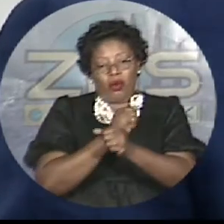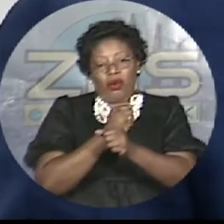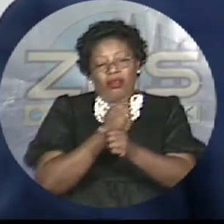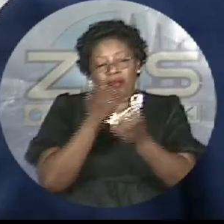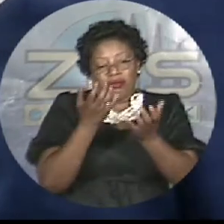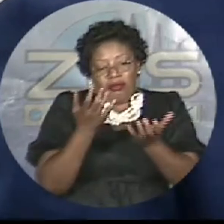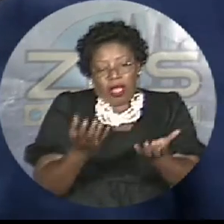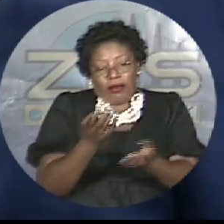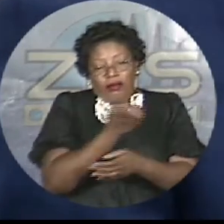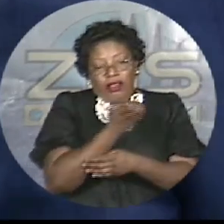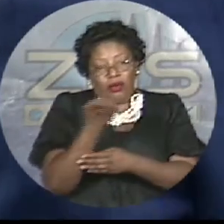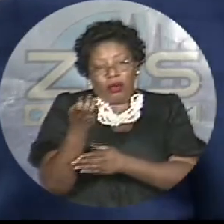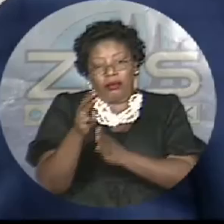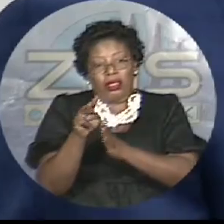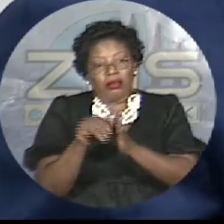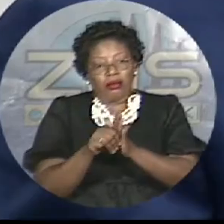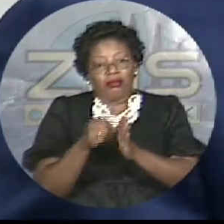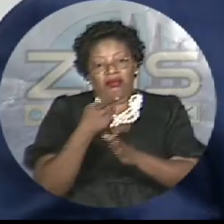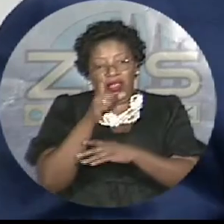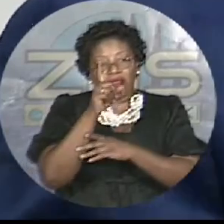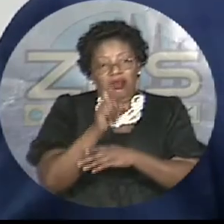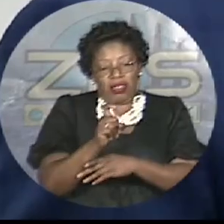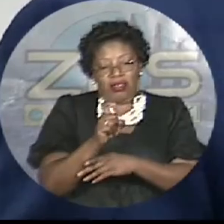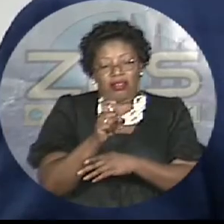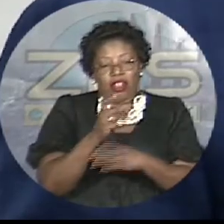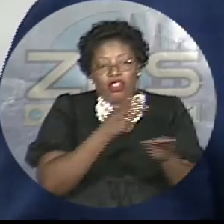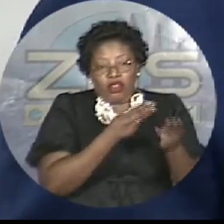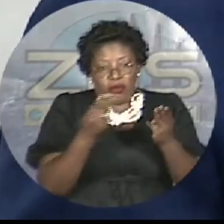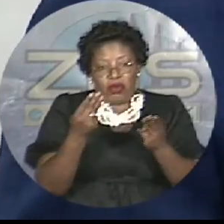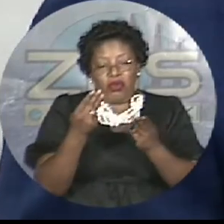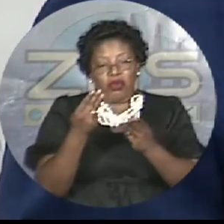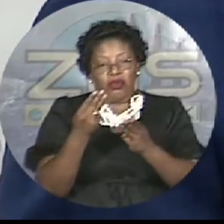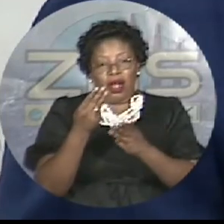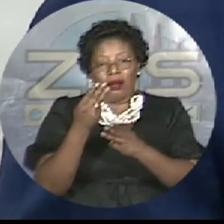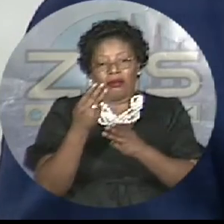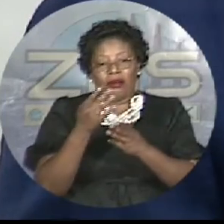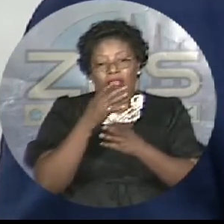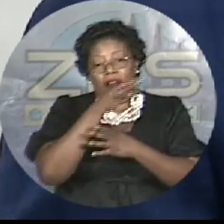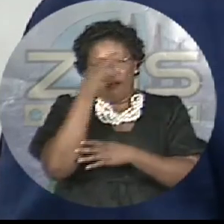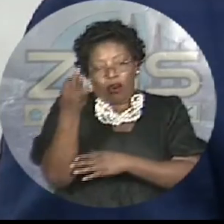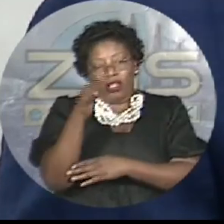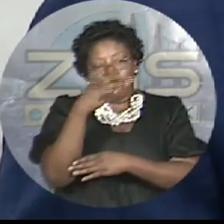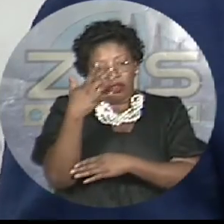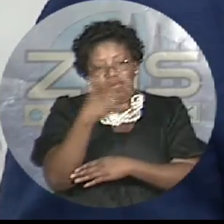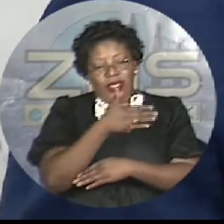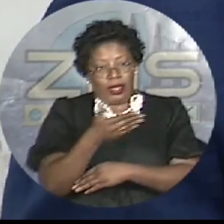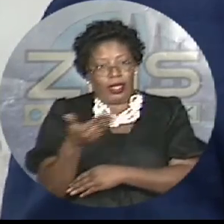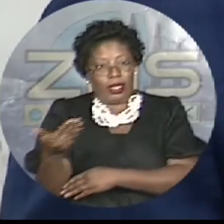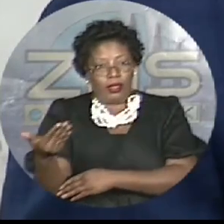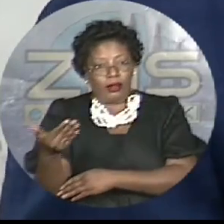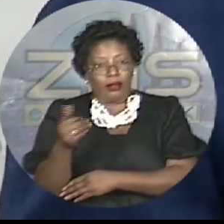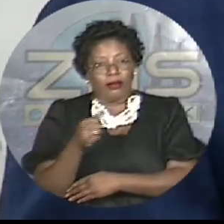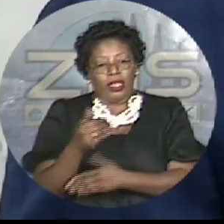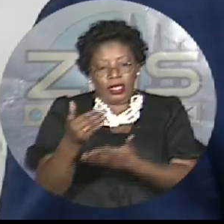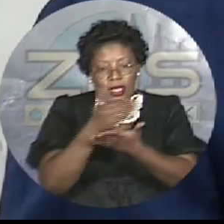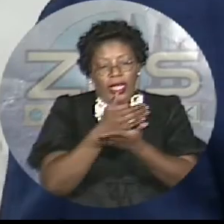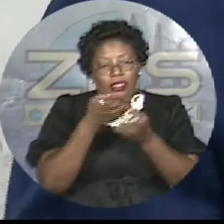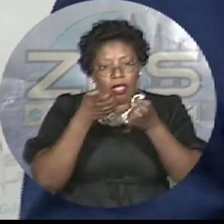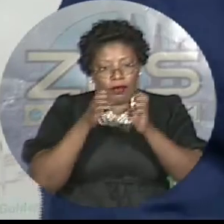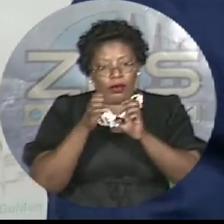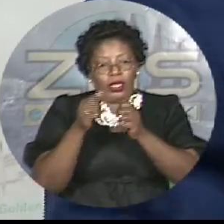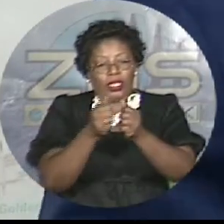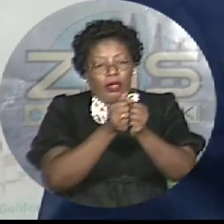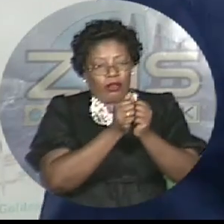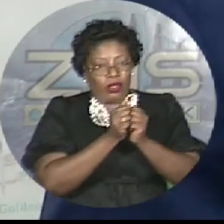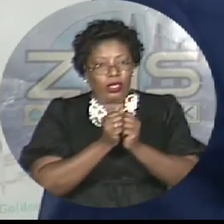equipment. I'm sure there's still a need out there to move debris and so forth. But this does need to be a collective effort. We all have to come together, and